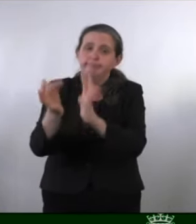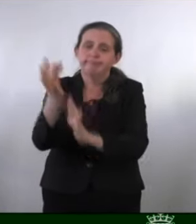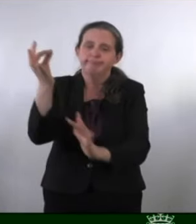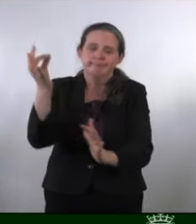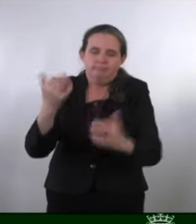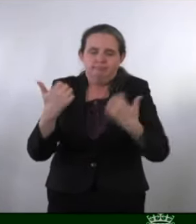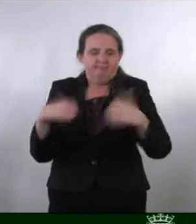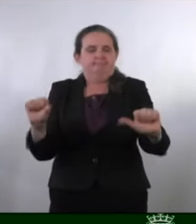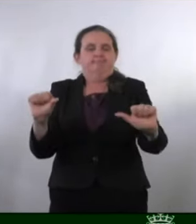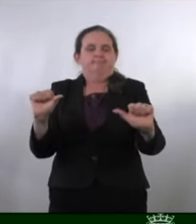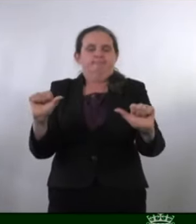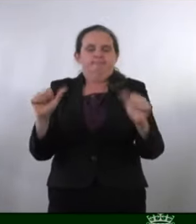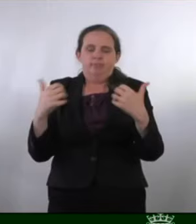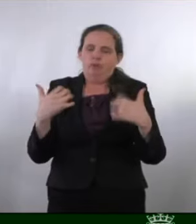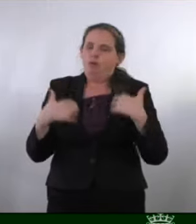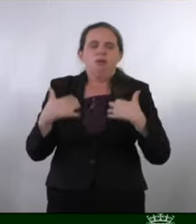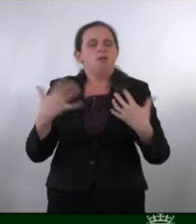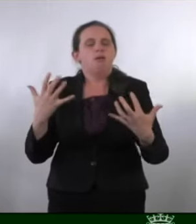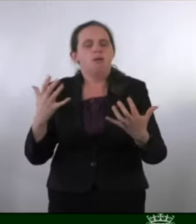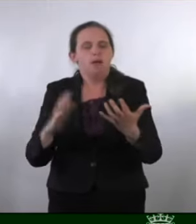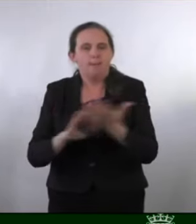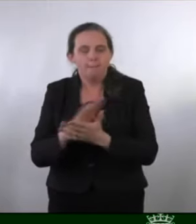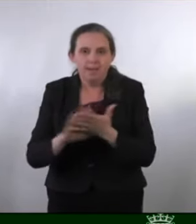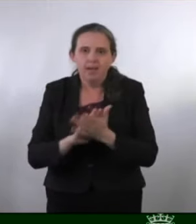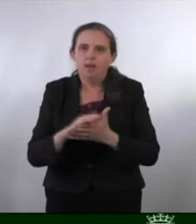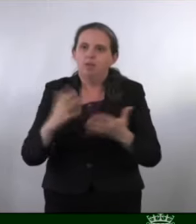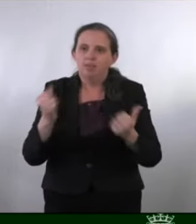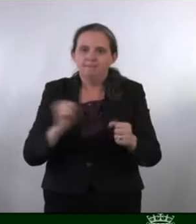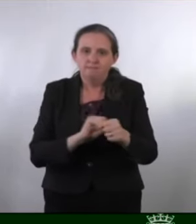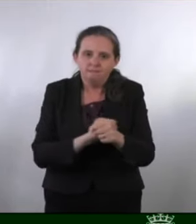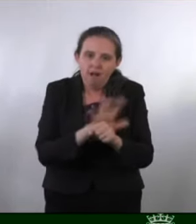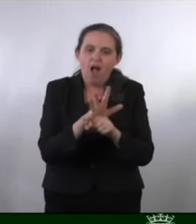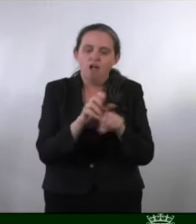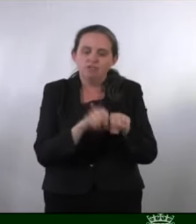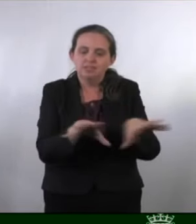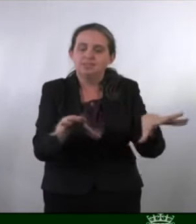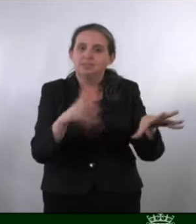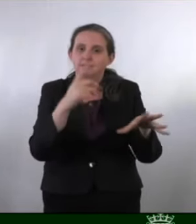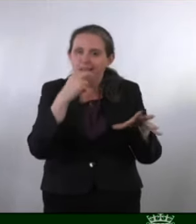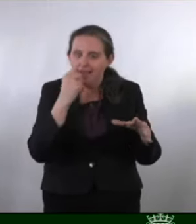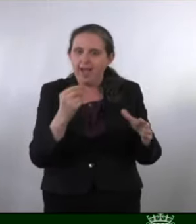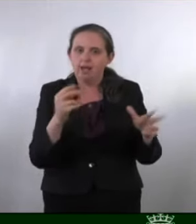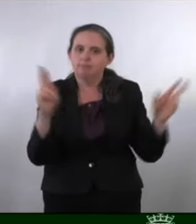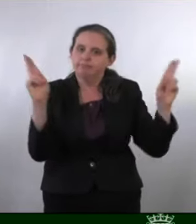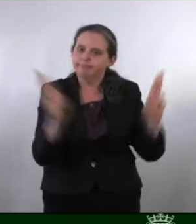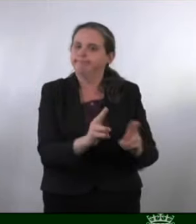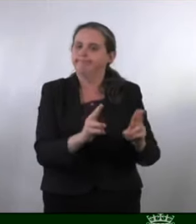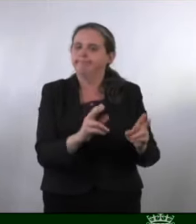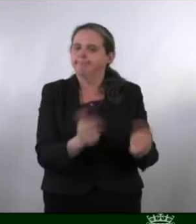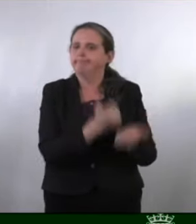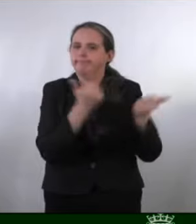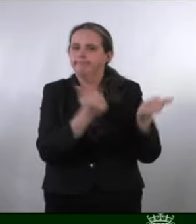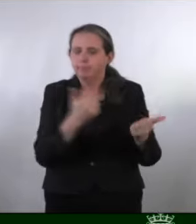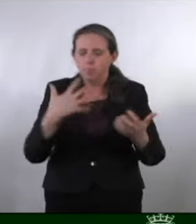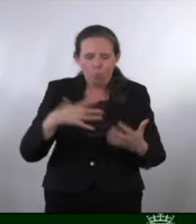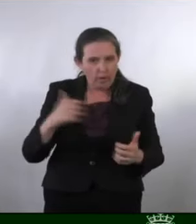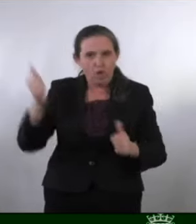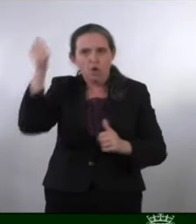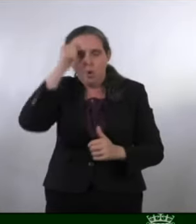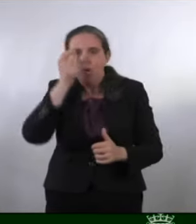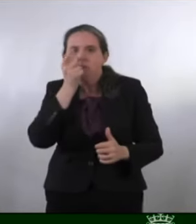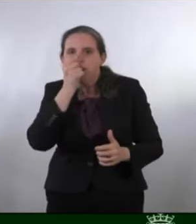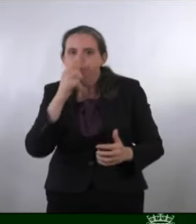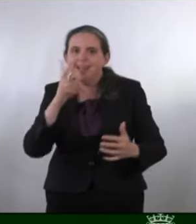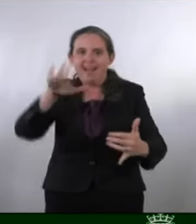virus, demonstrating emphatically that this is not a pandemic without end. We